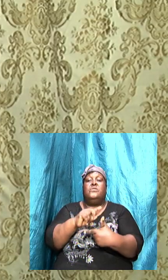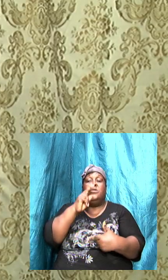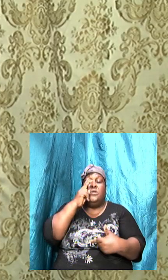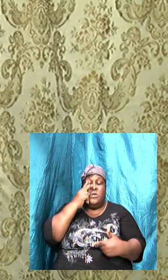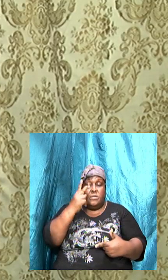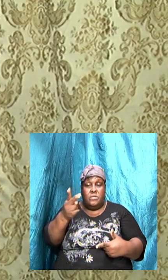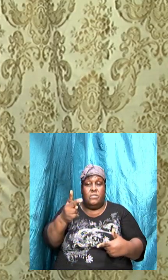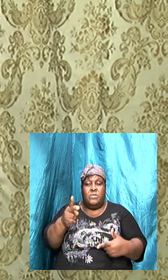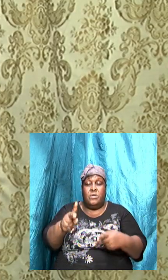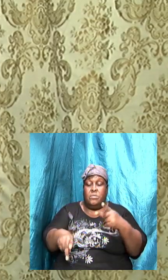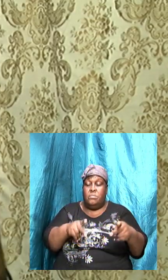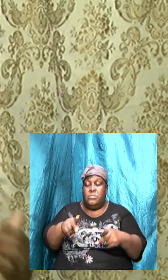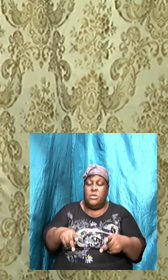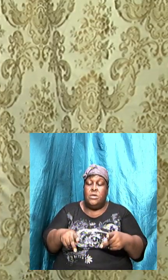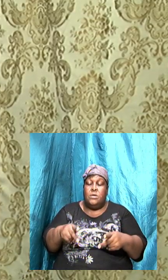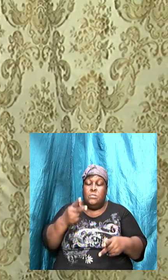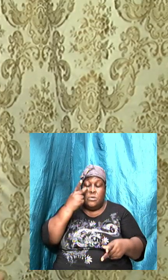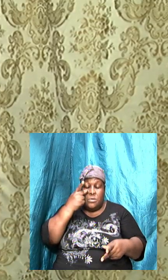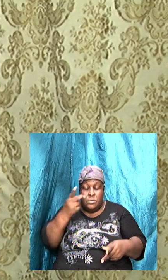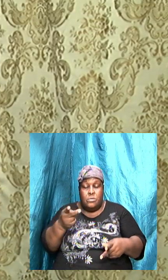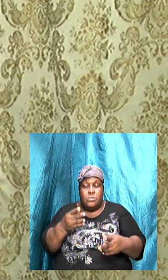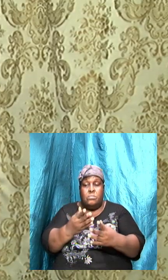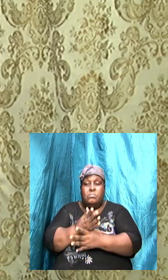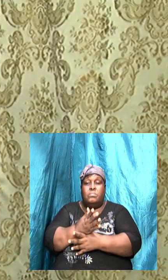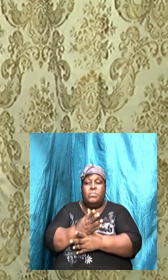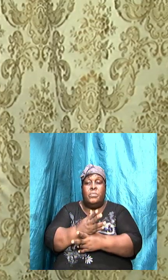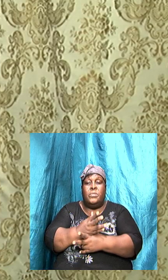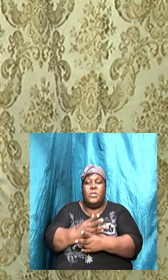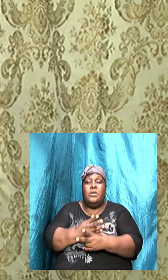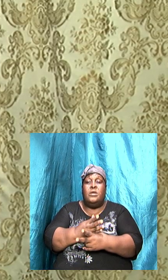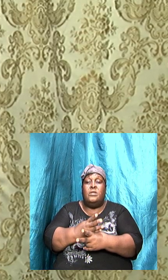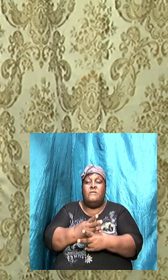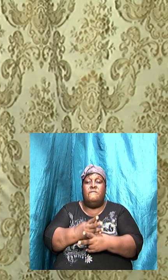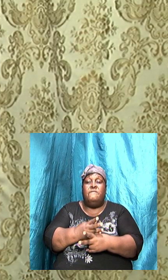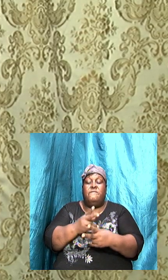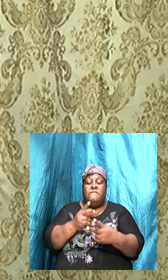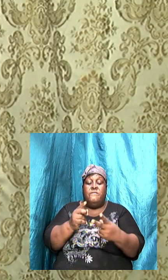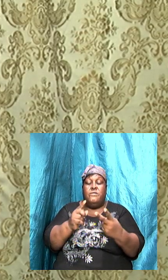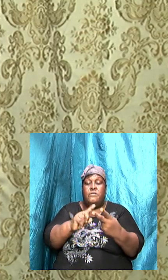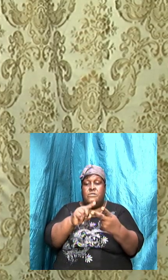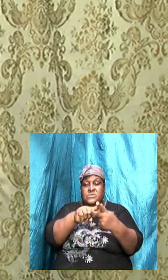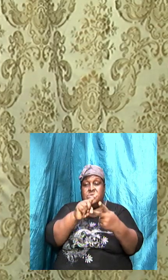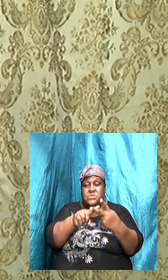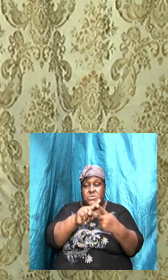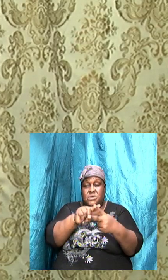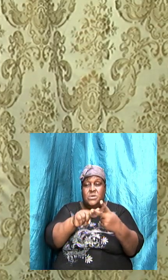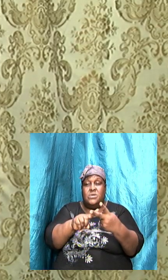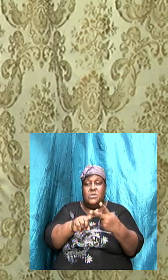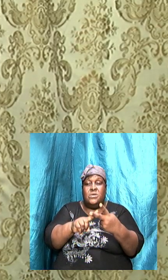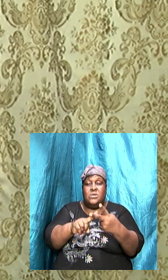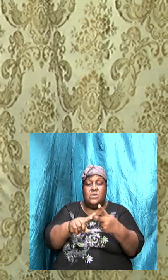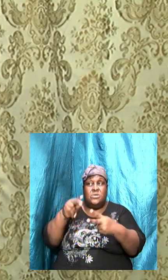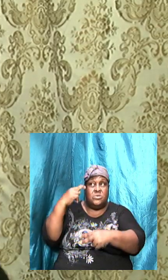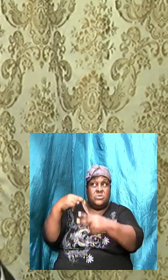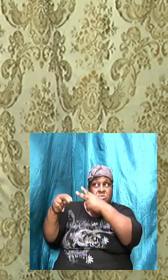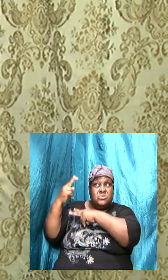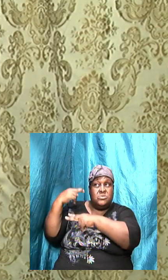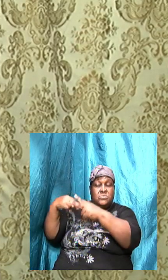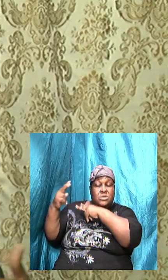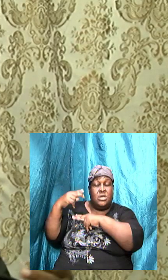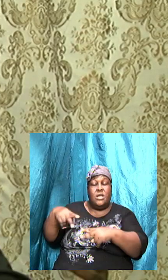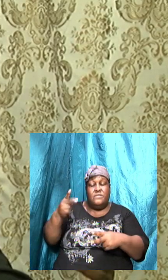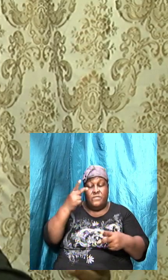these three. The first two, which is the historical view and the representative view, we